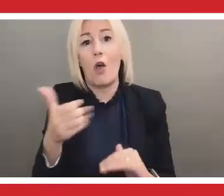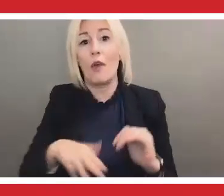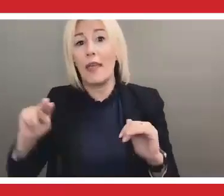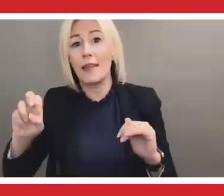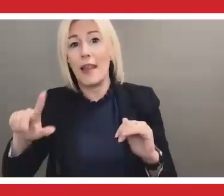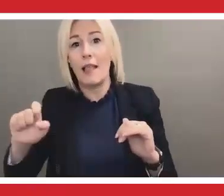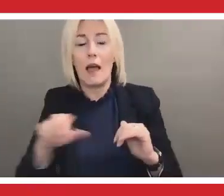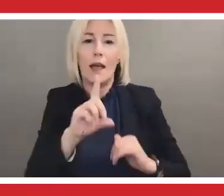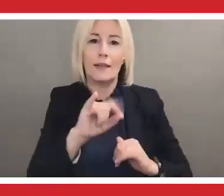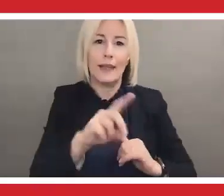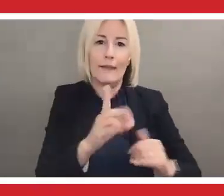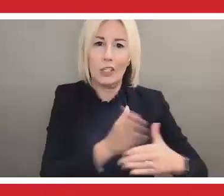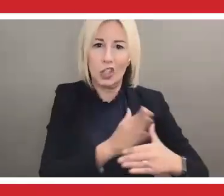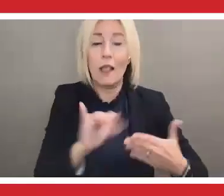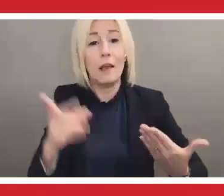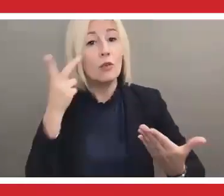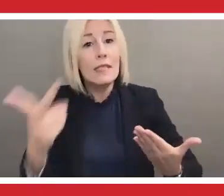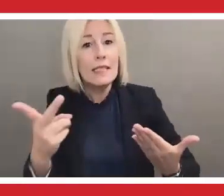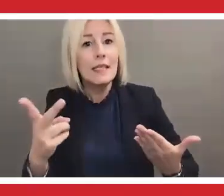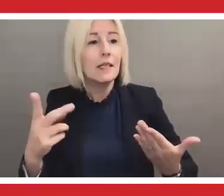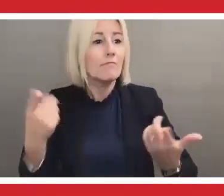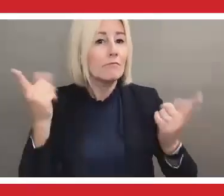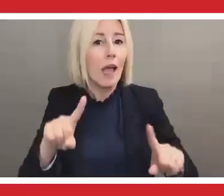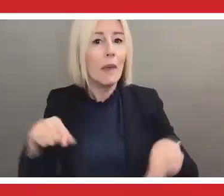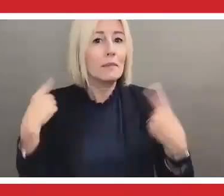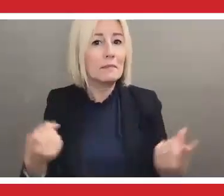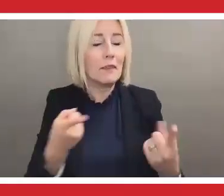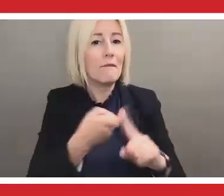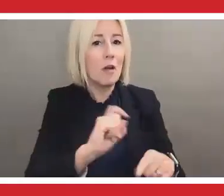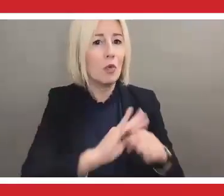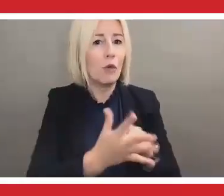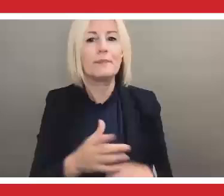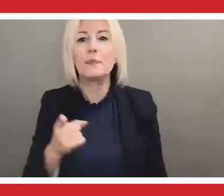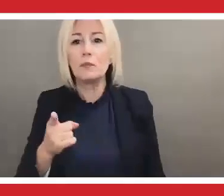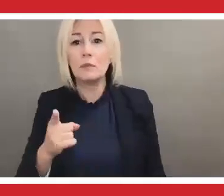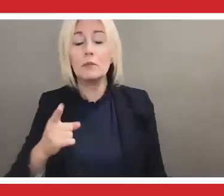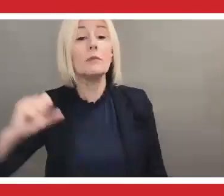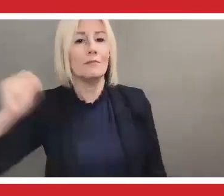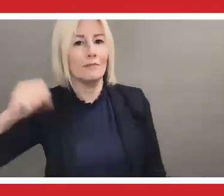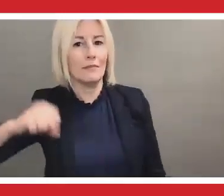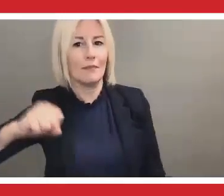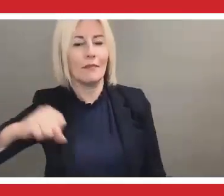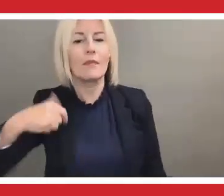that you've seen come through from the report? Yes, we covered this